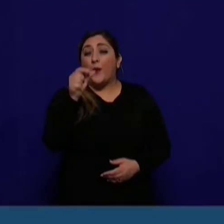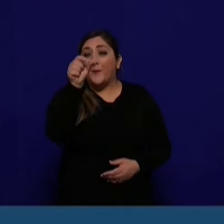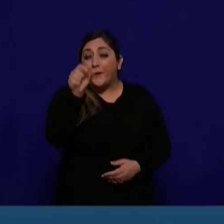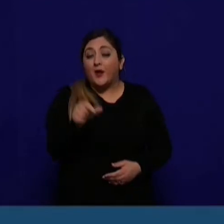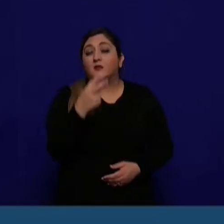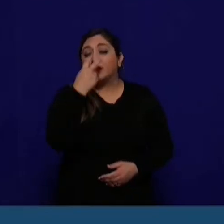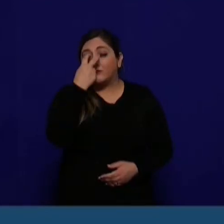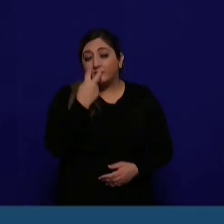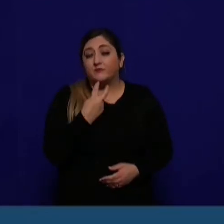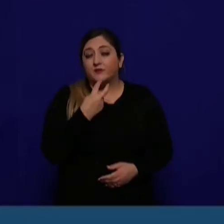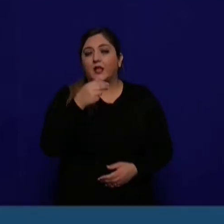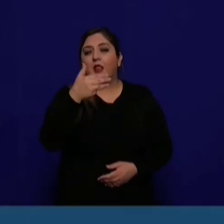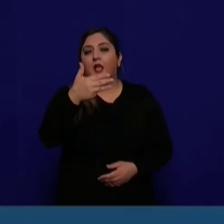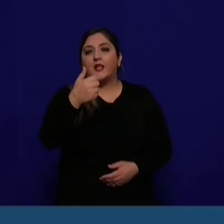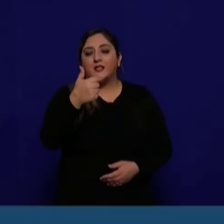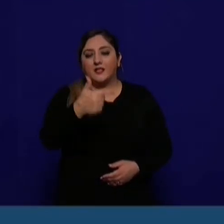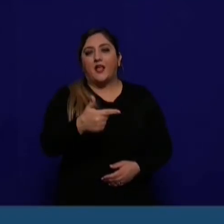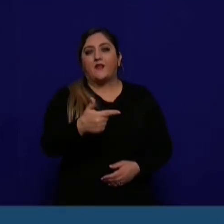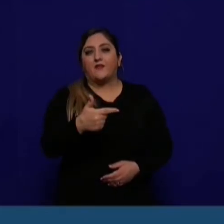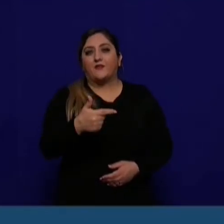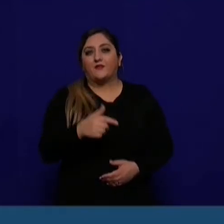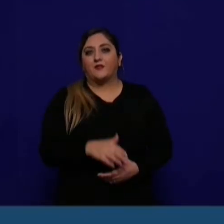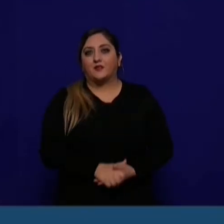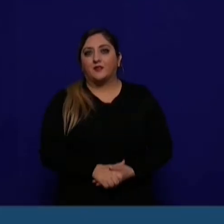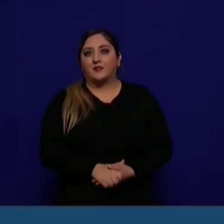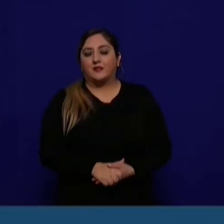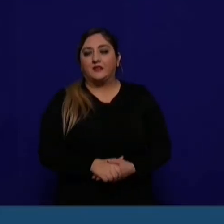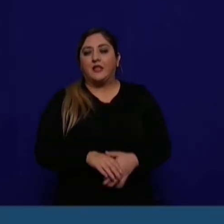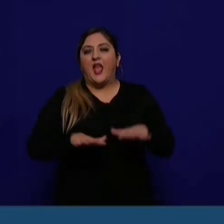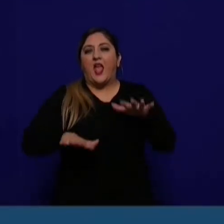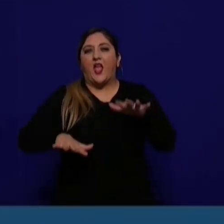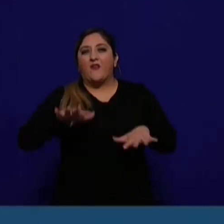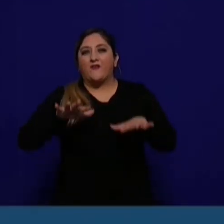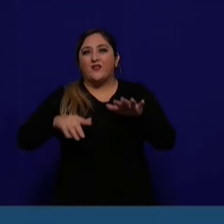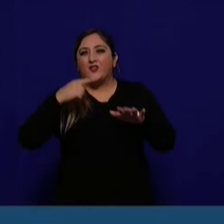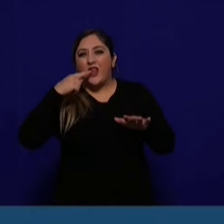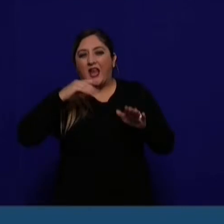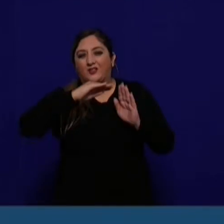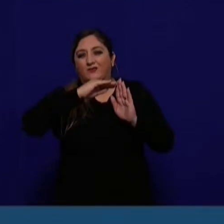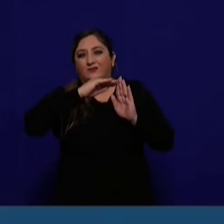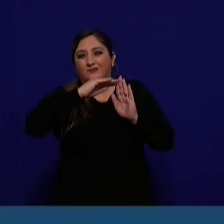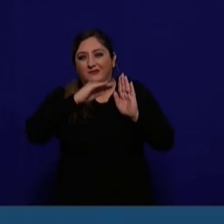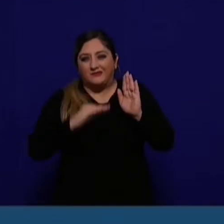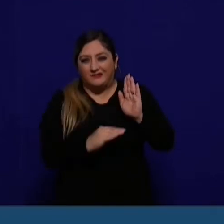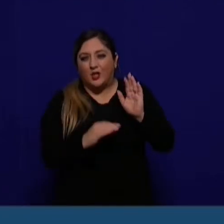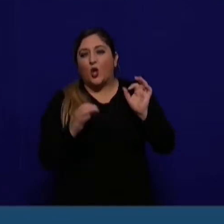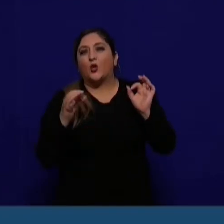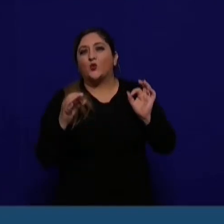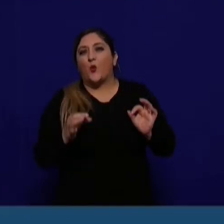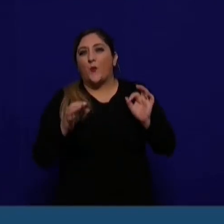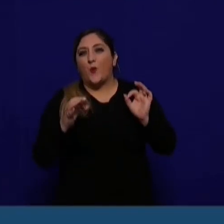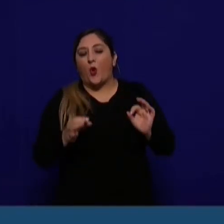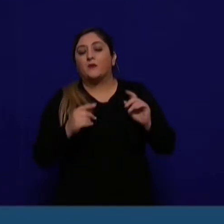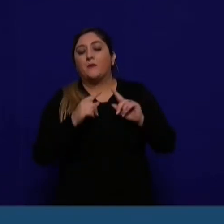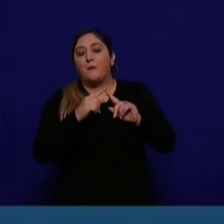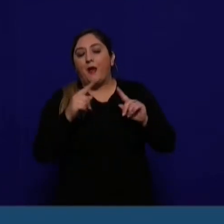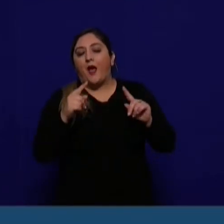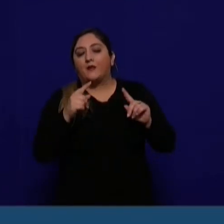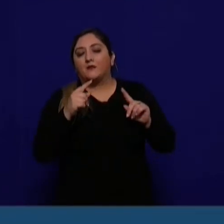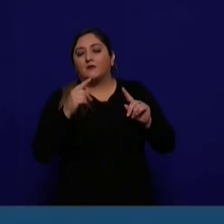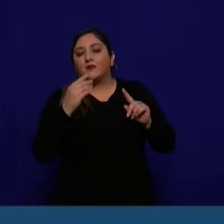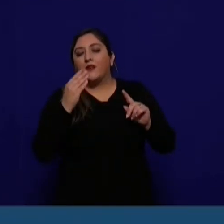person of 97 years. So this has tweaked a bit the average age because of the low numbers. However, the